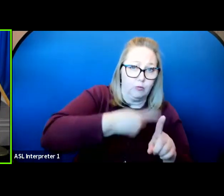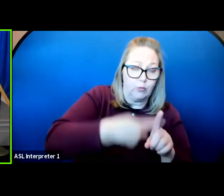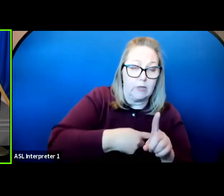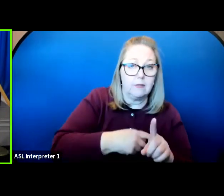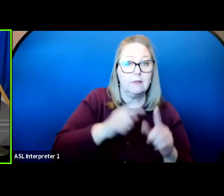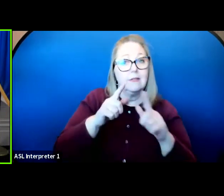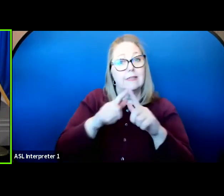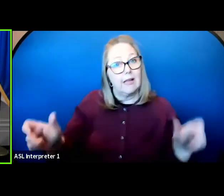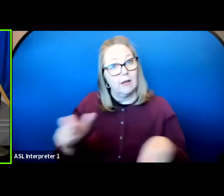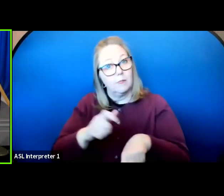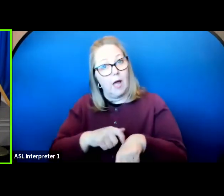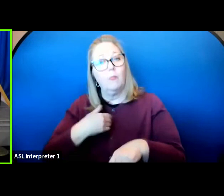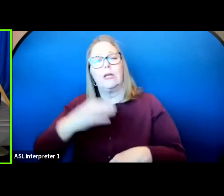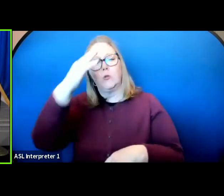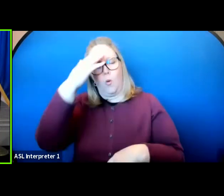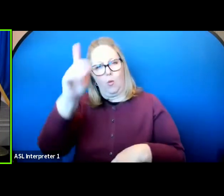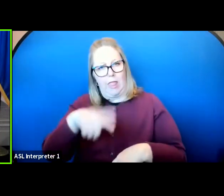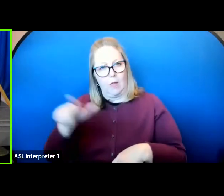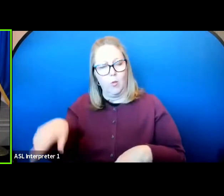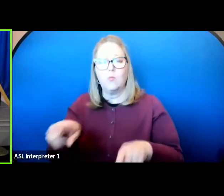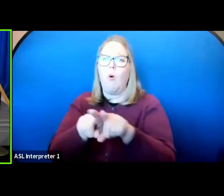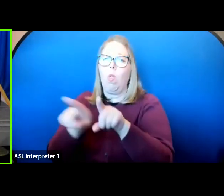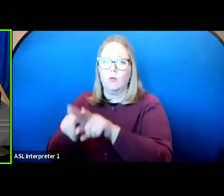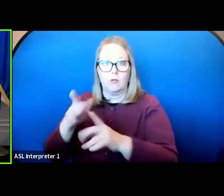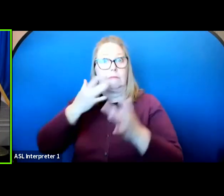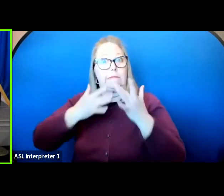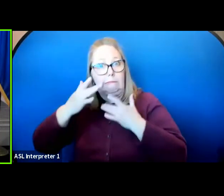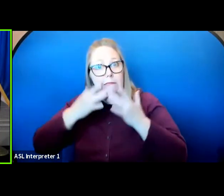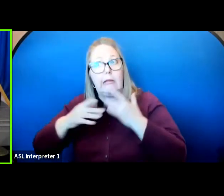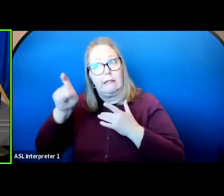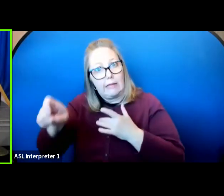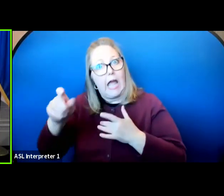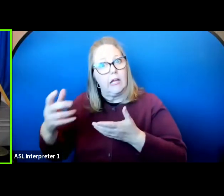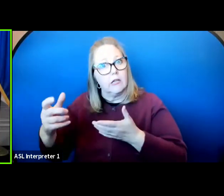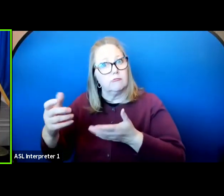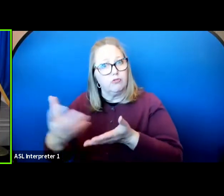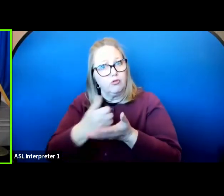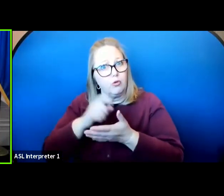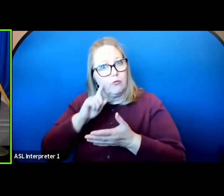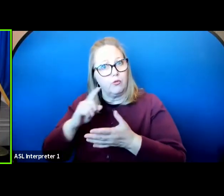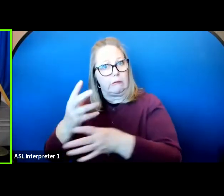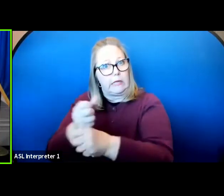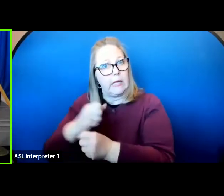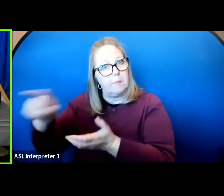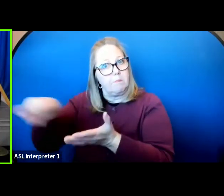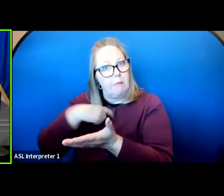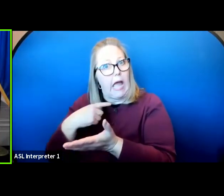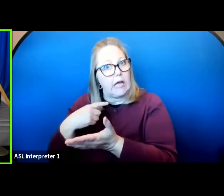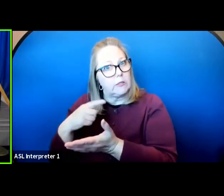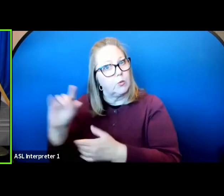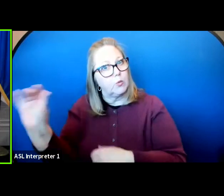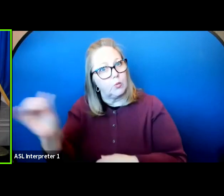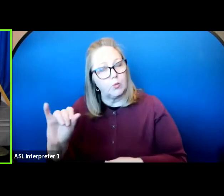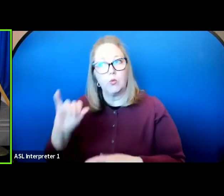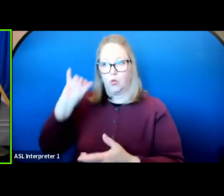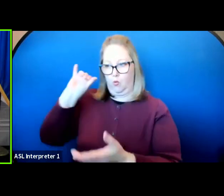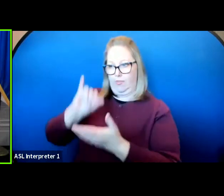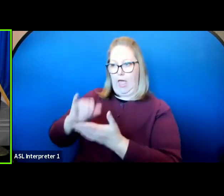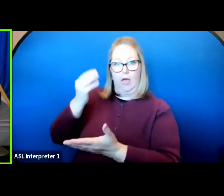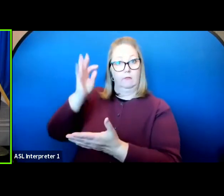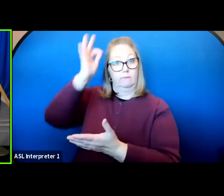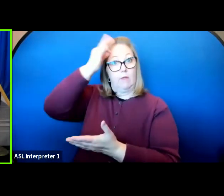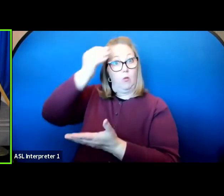the last year, and the money is there to make them whole. I've asked all partners throughout the state to do everything we can to get it to